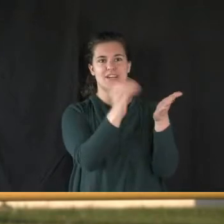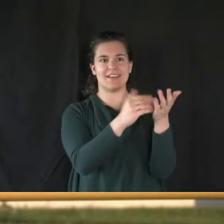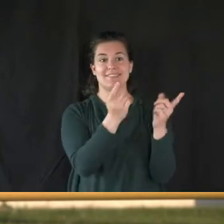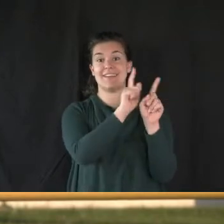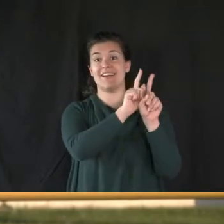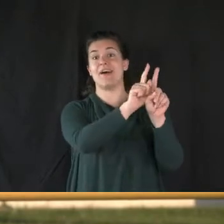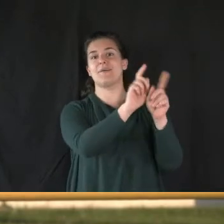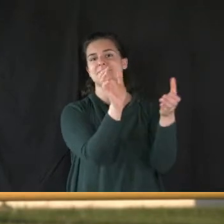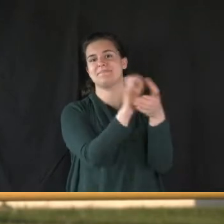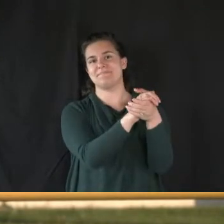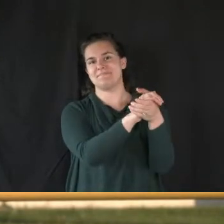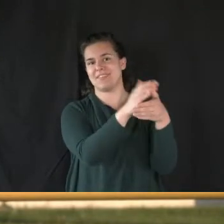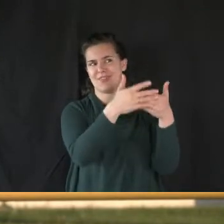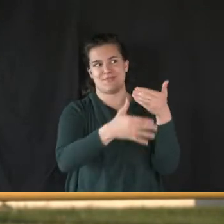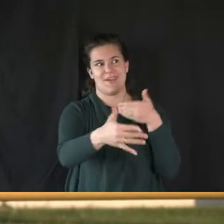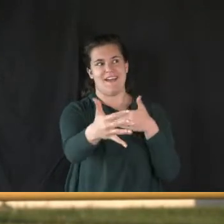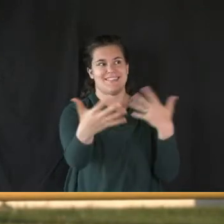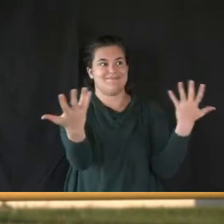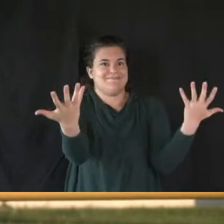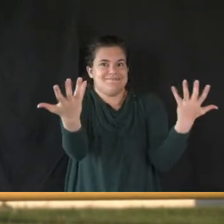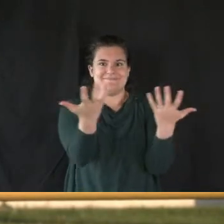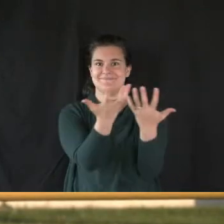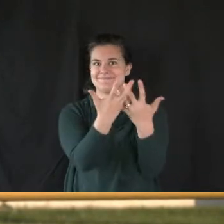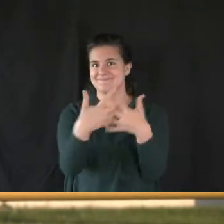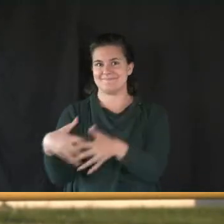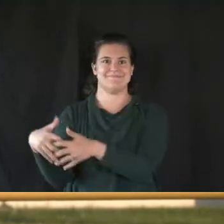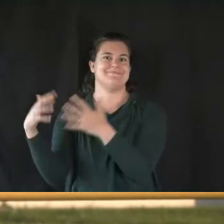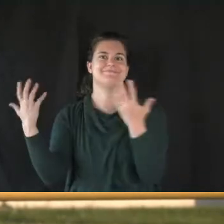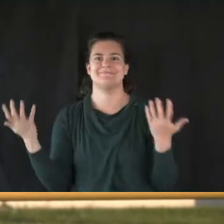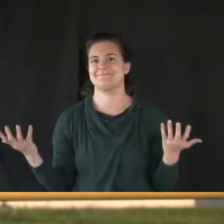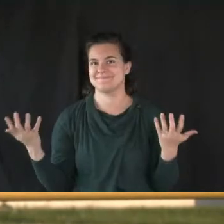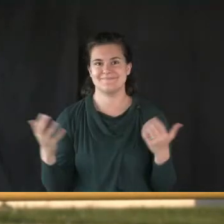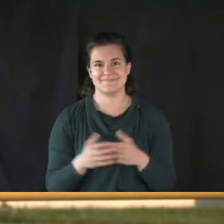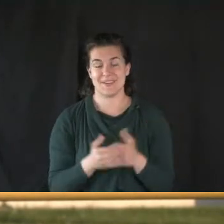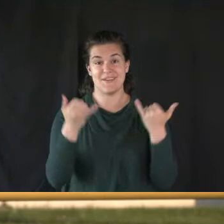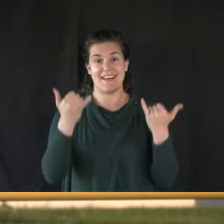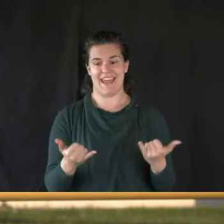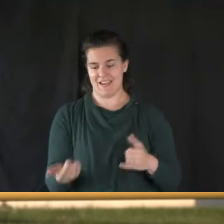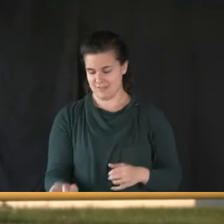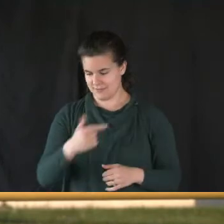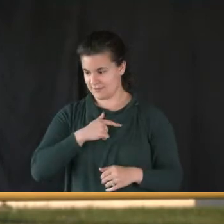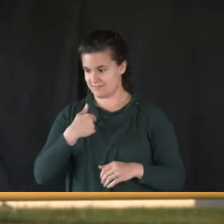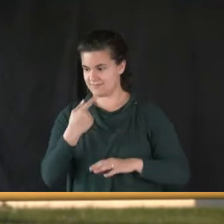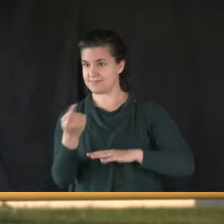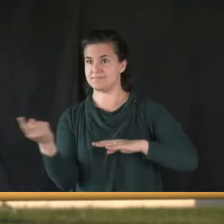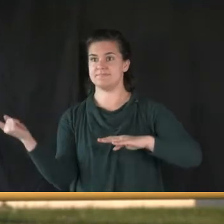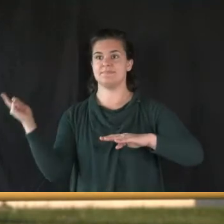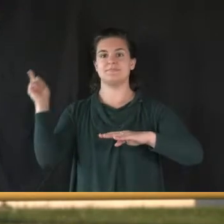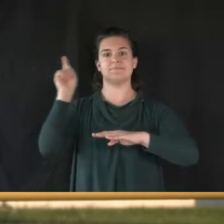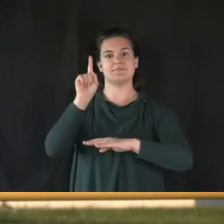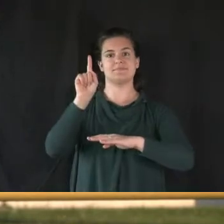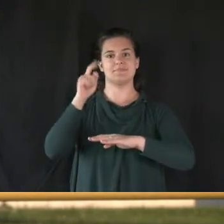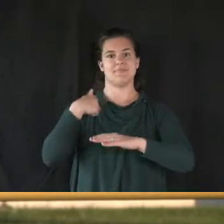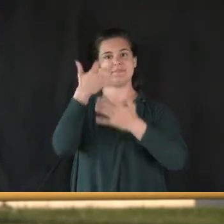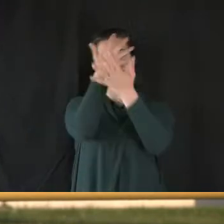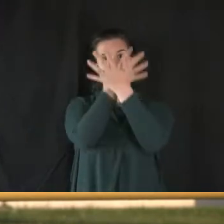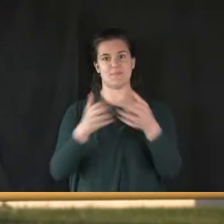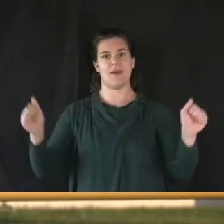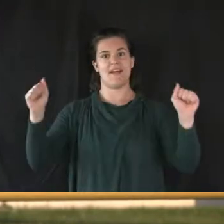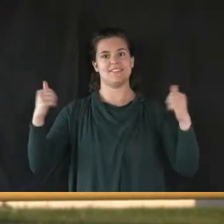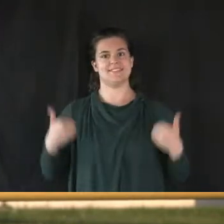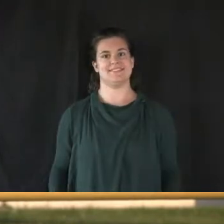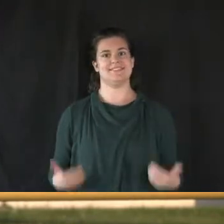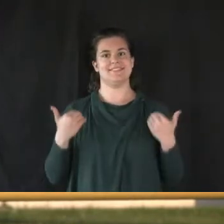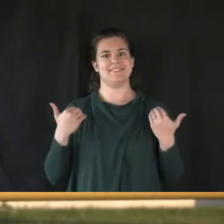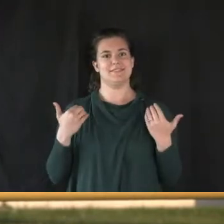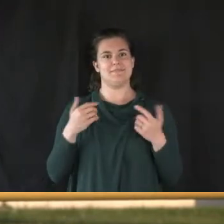was history. So I stand before you, given as president of Lamar University, because of the